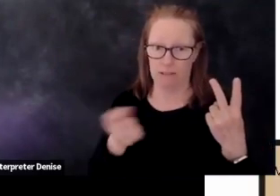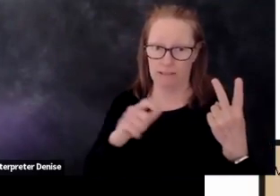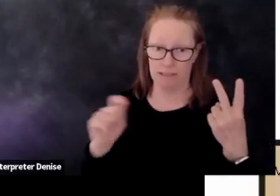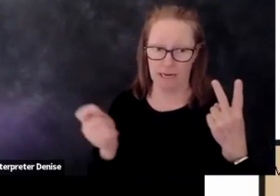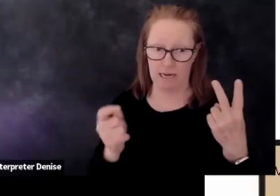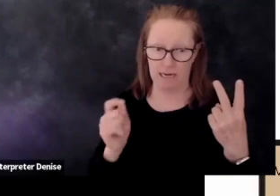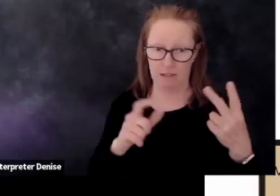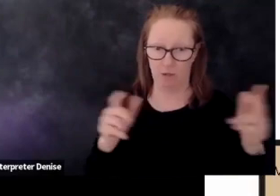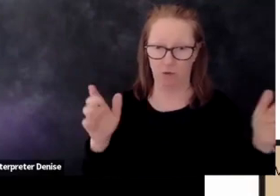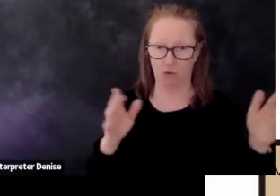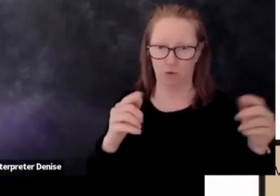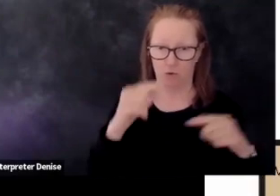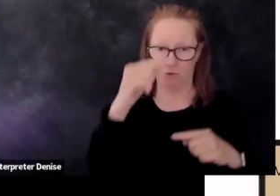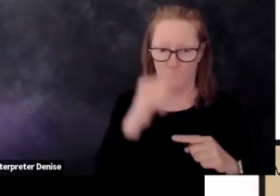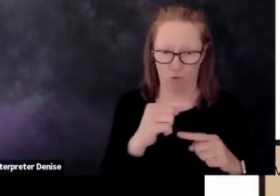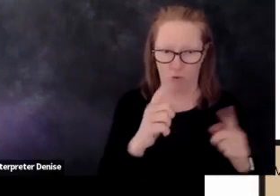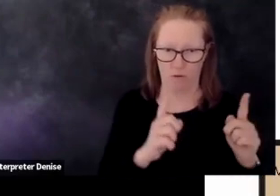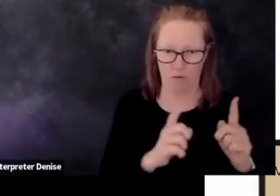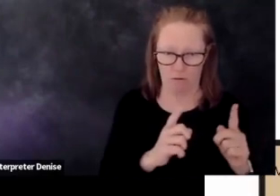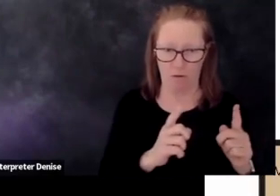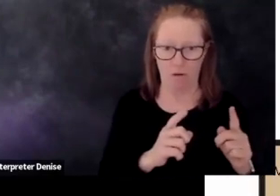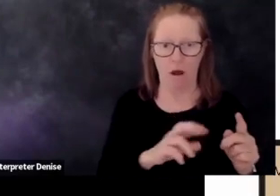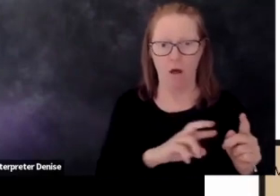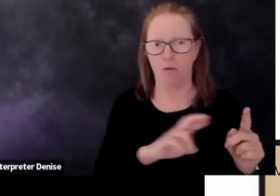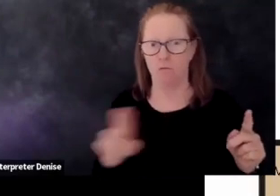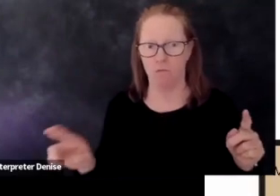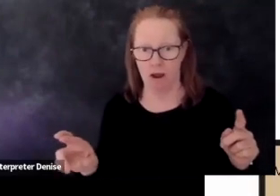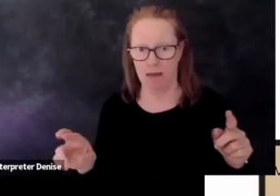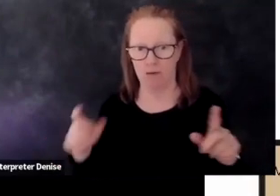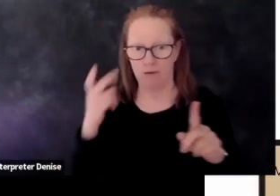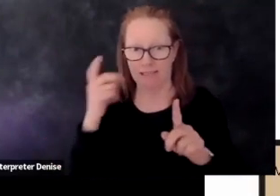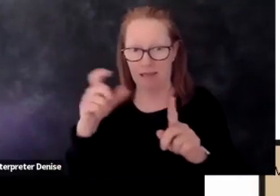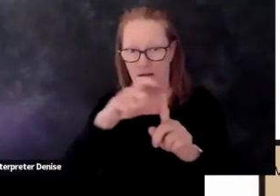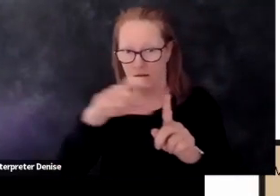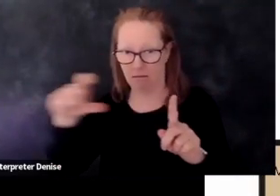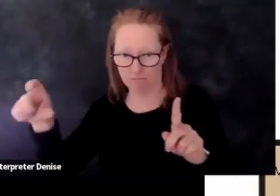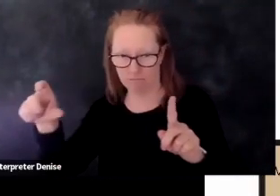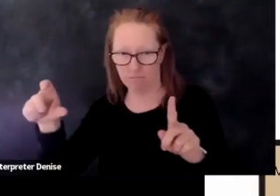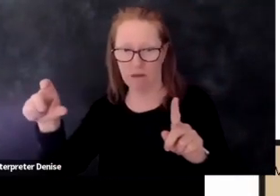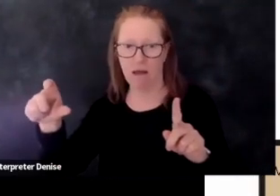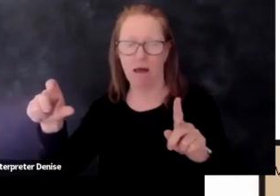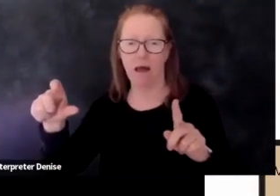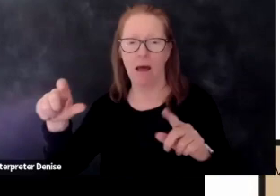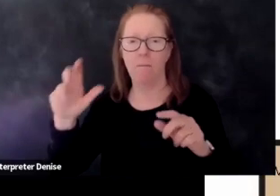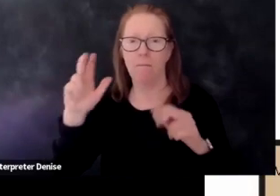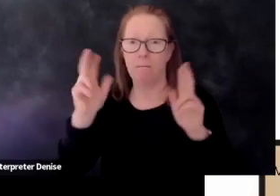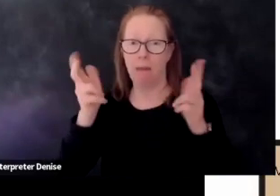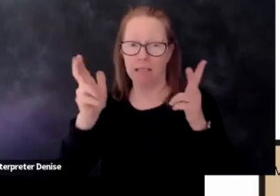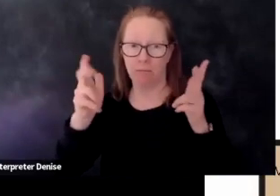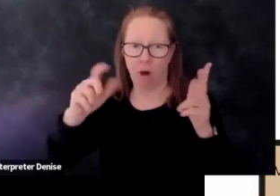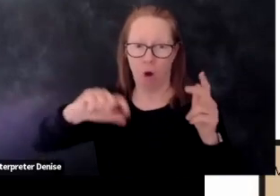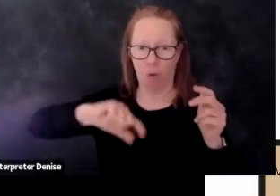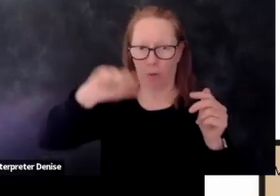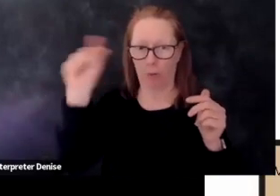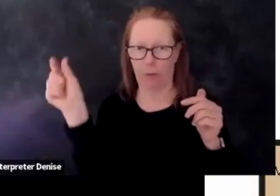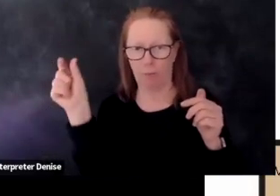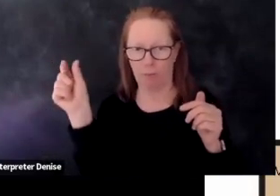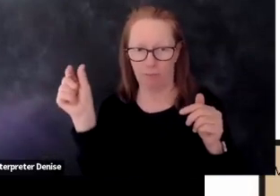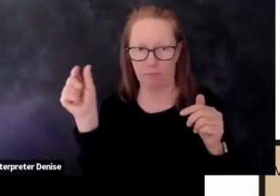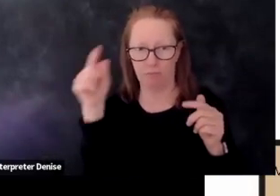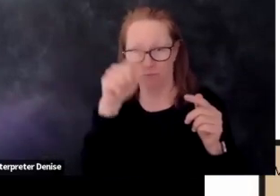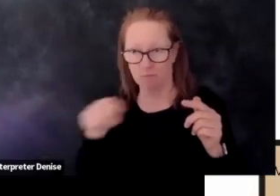of the screen, you see one tennis court going the long way with a basketball striping up top. So I think we're